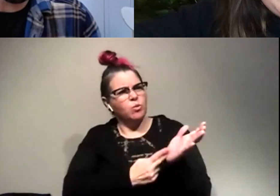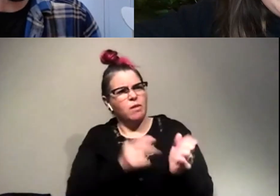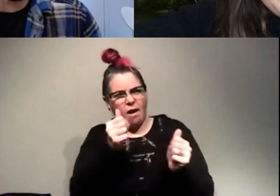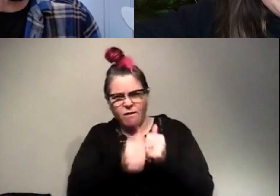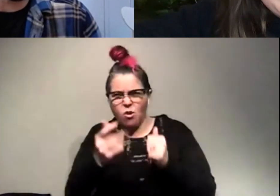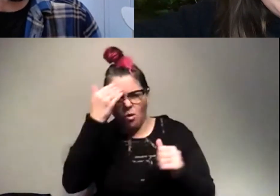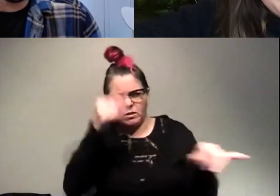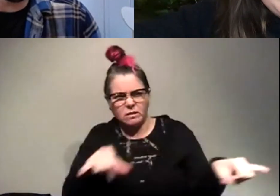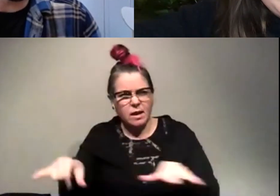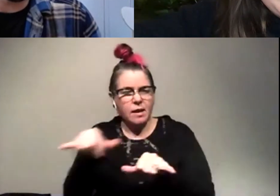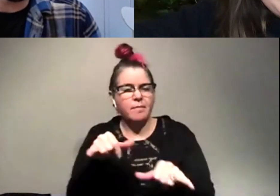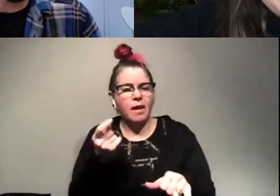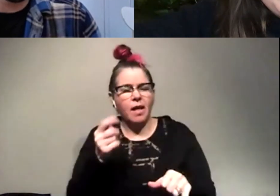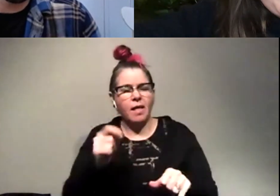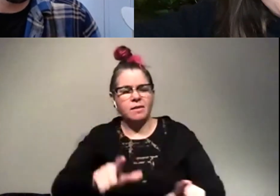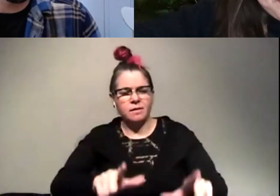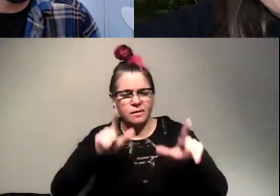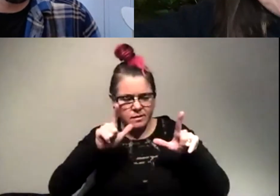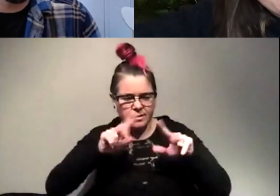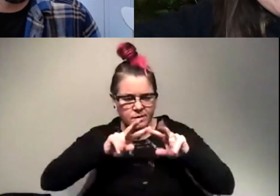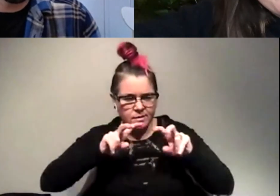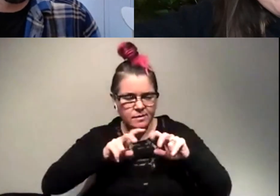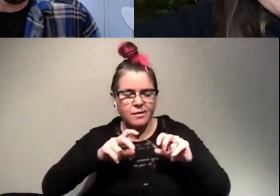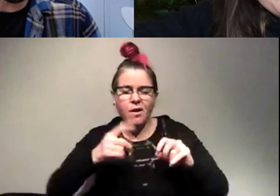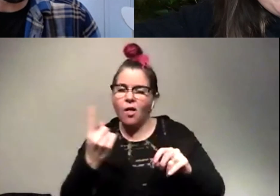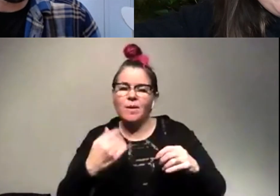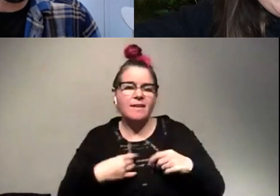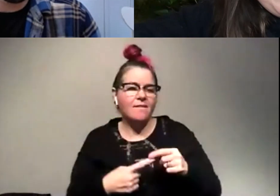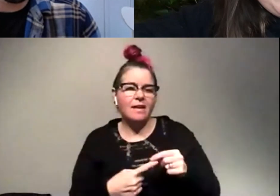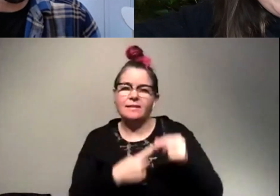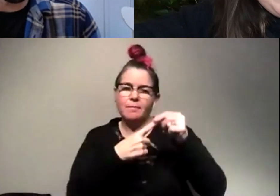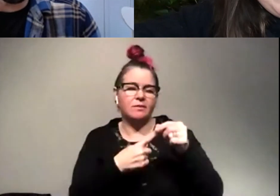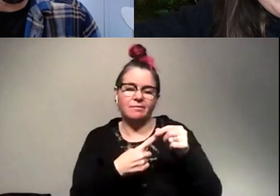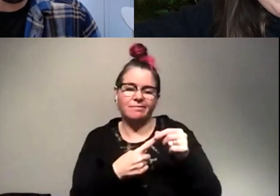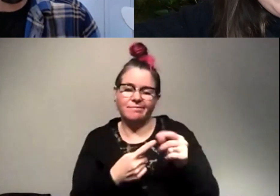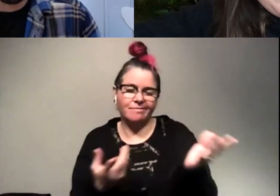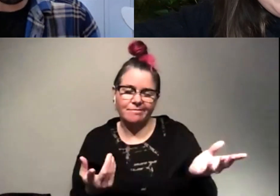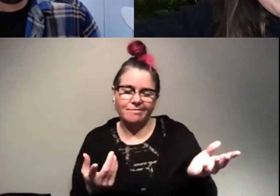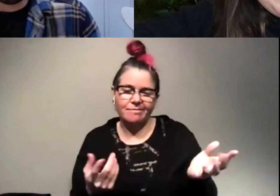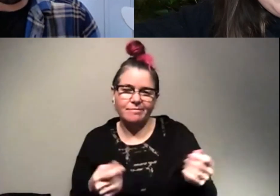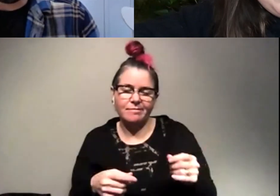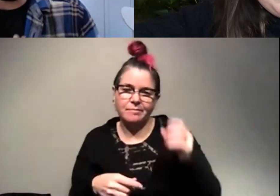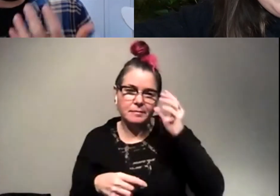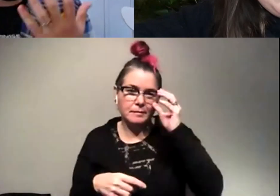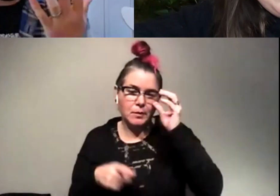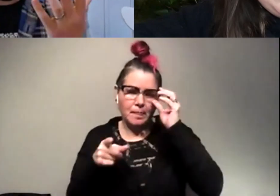look closer and there's an exception. And it doesn't, this sort of says